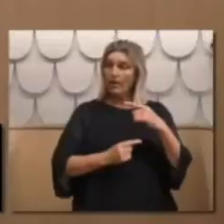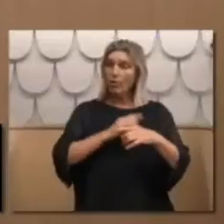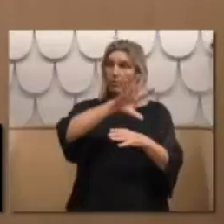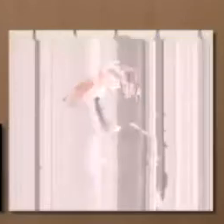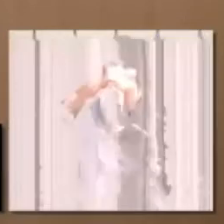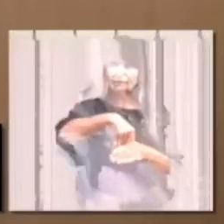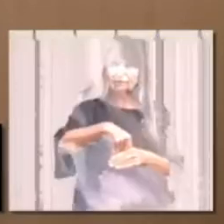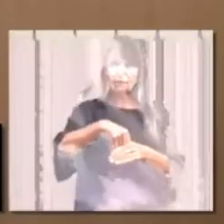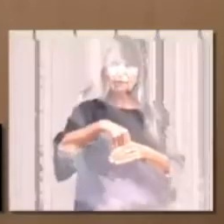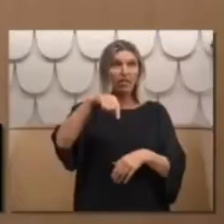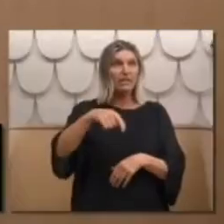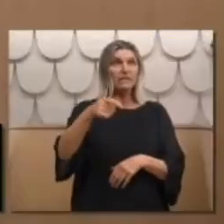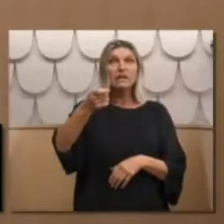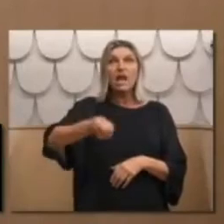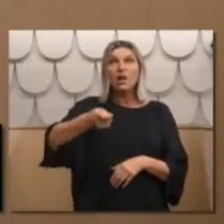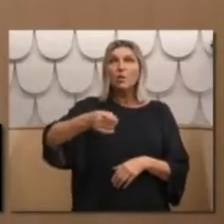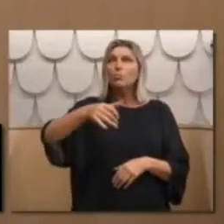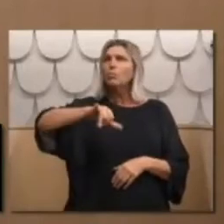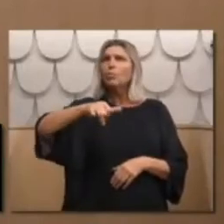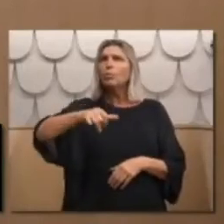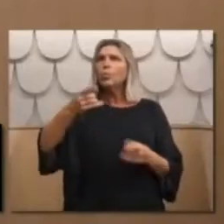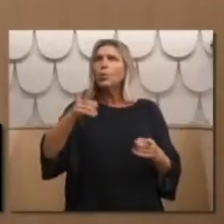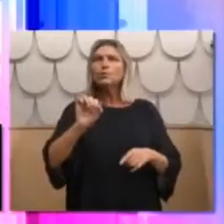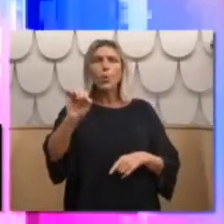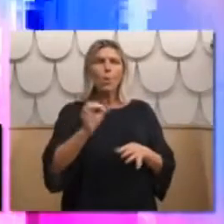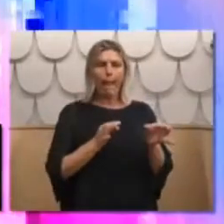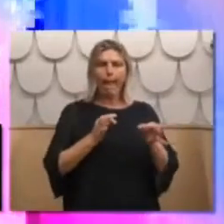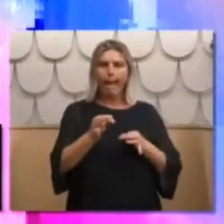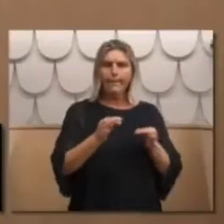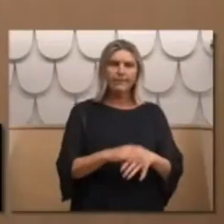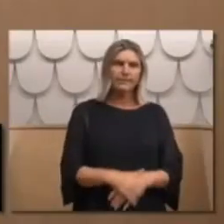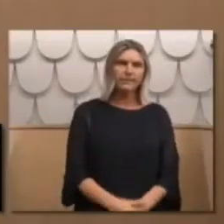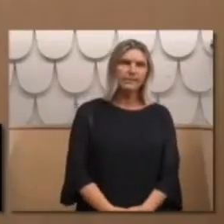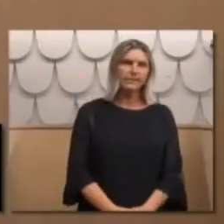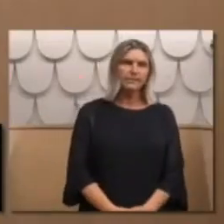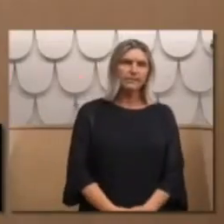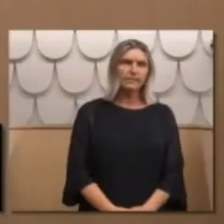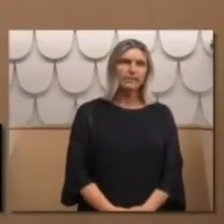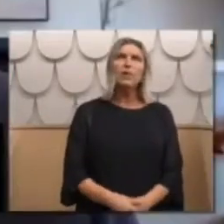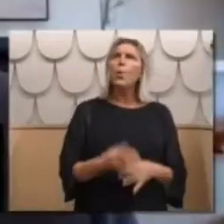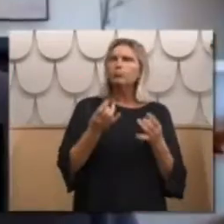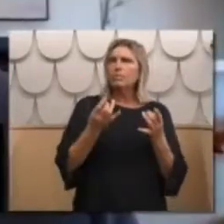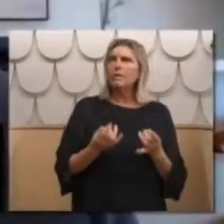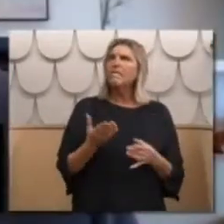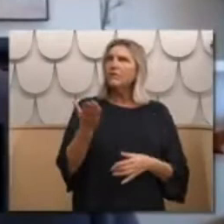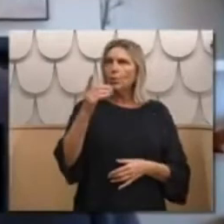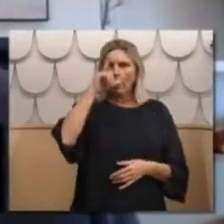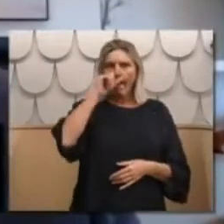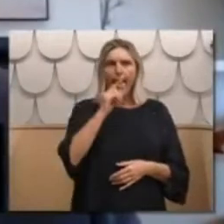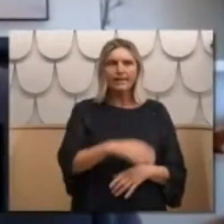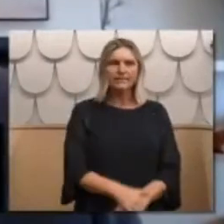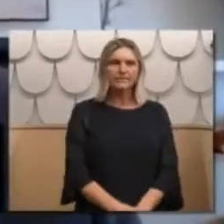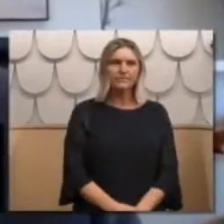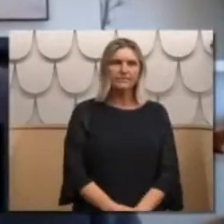throughout the hearing, or what do you intend to do? Just so that we know, to be ready for you.